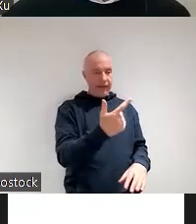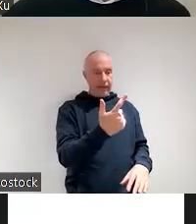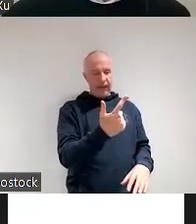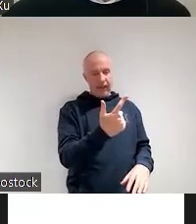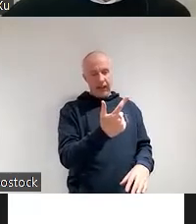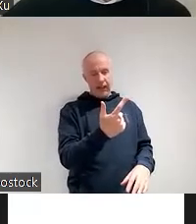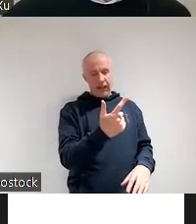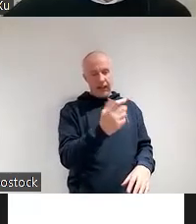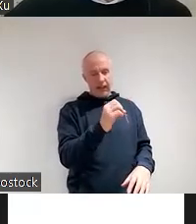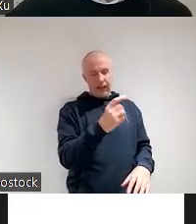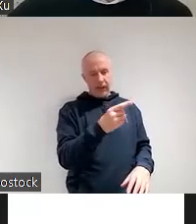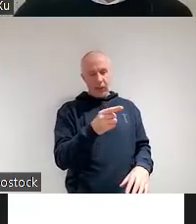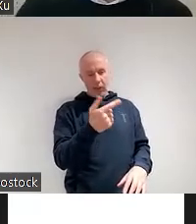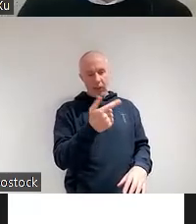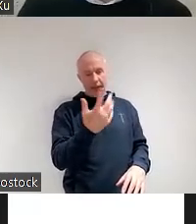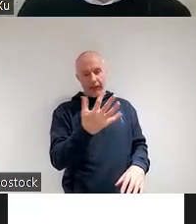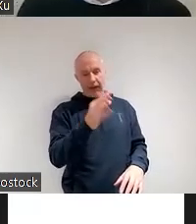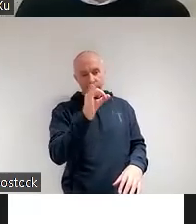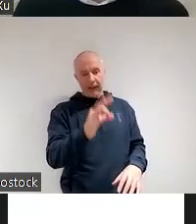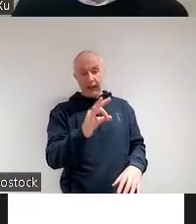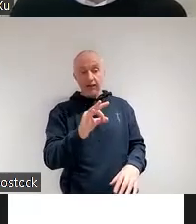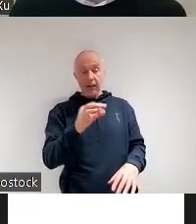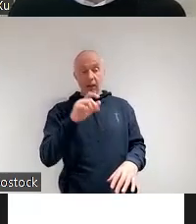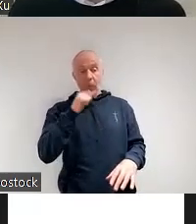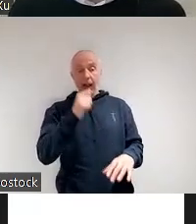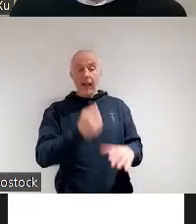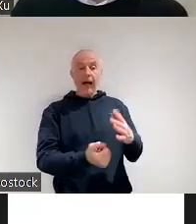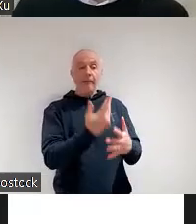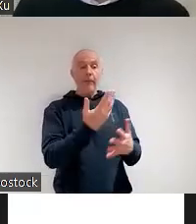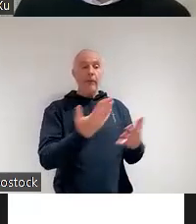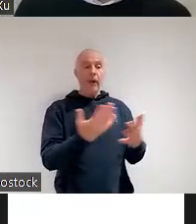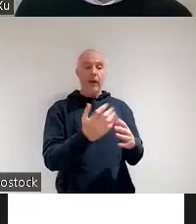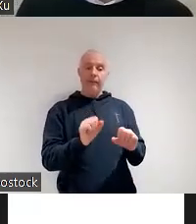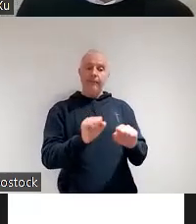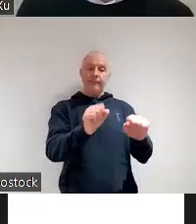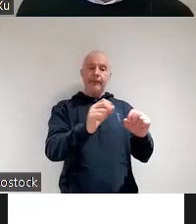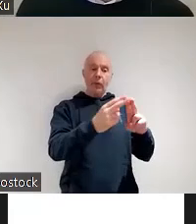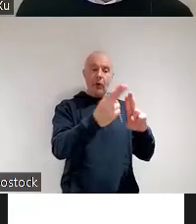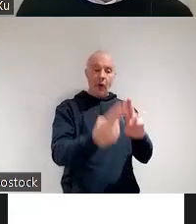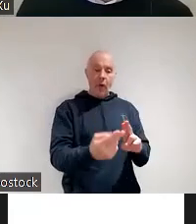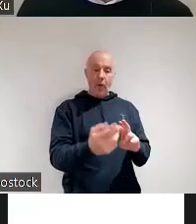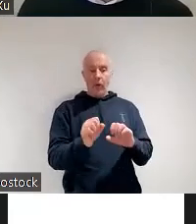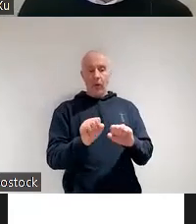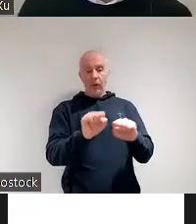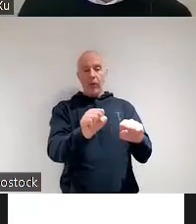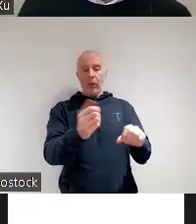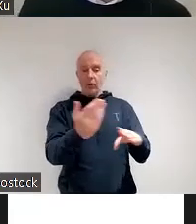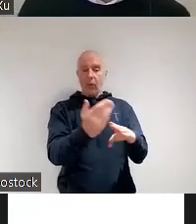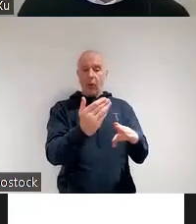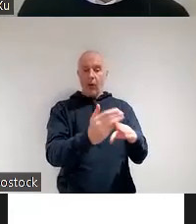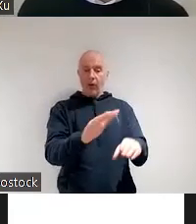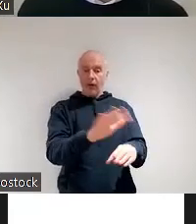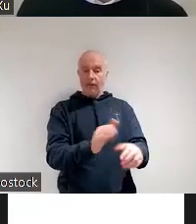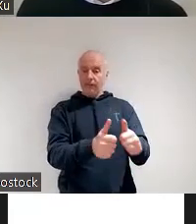75% of the charging in the future are still going to happen more at your home or your workplace. That is where